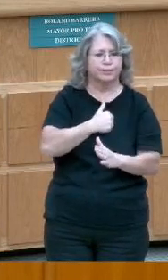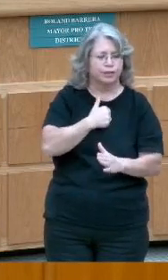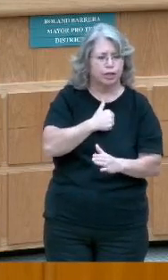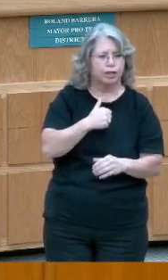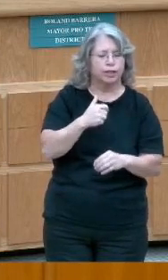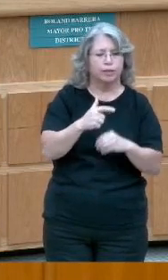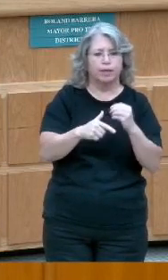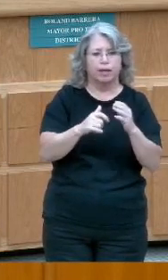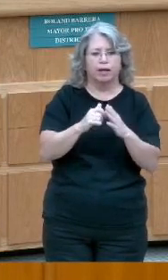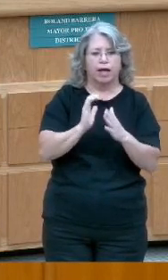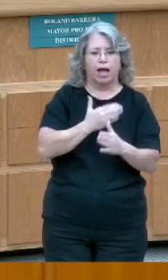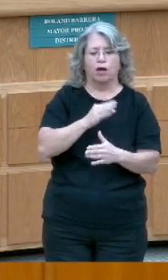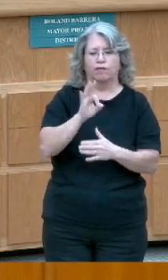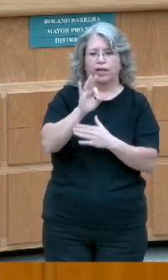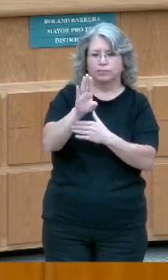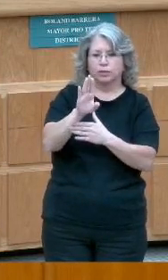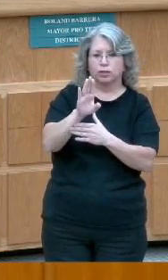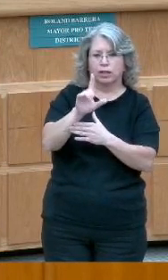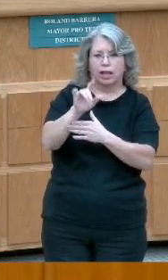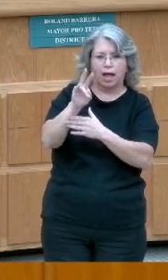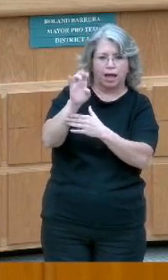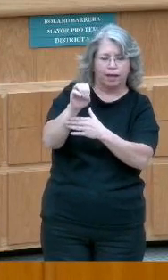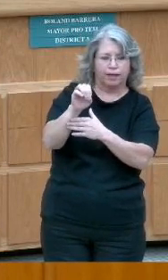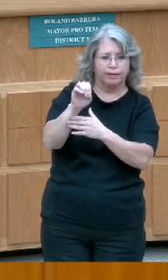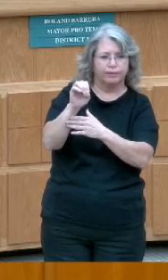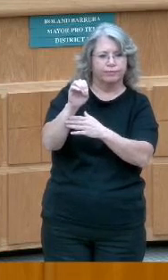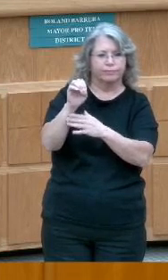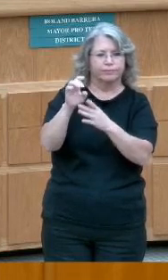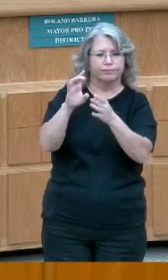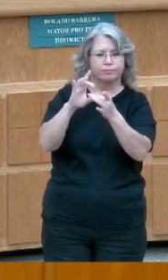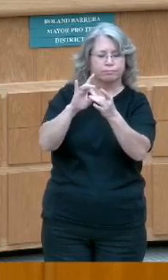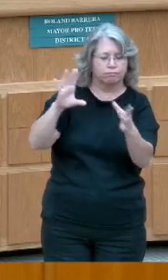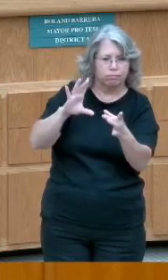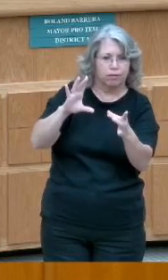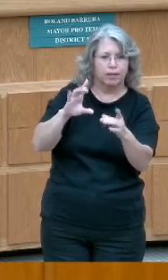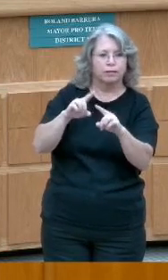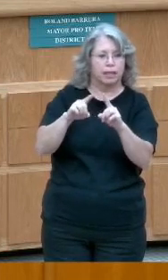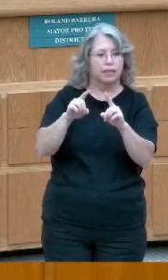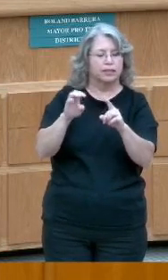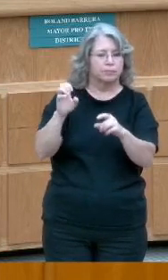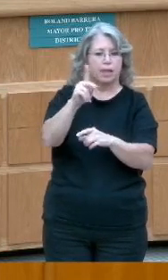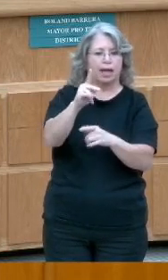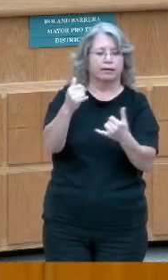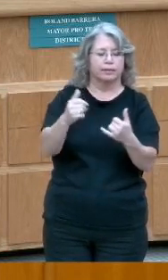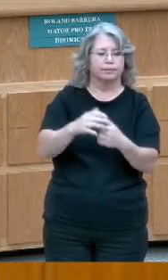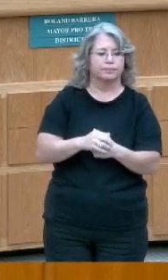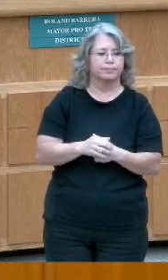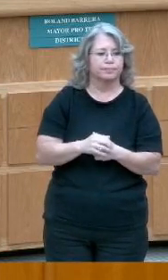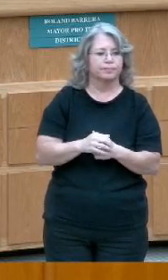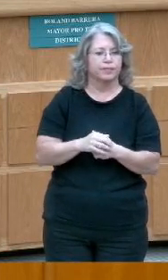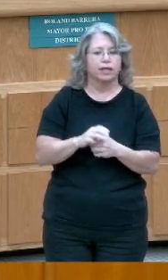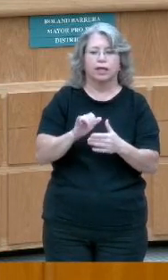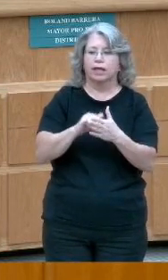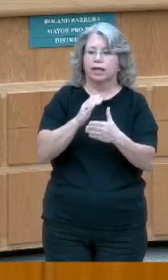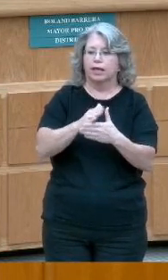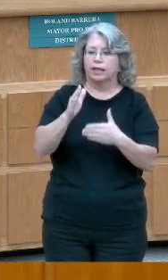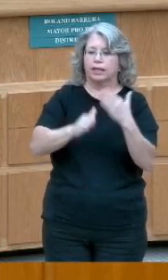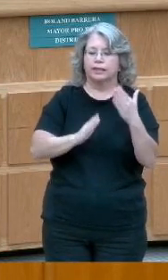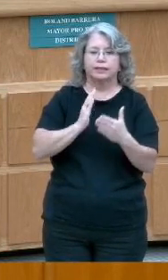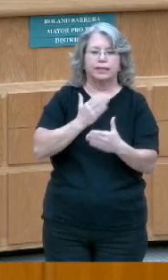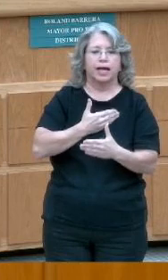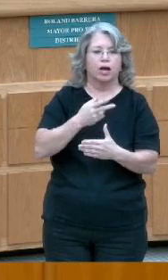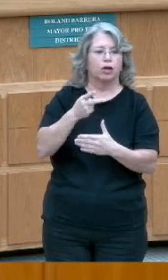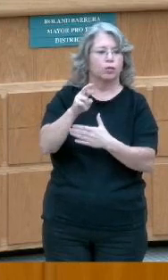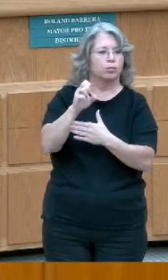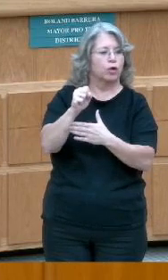Facebook Live loss of airtime there, but we're back up. Okay, so that concludes our press briefing for